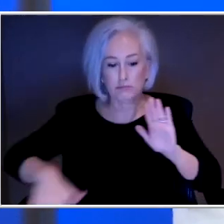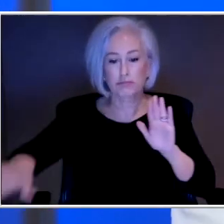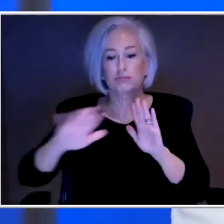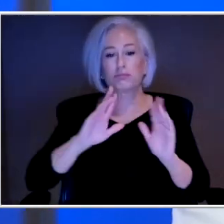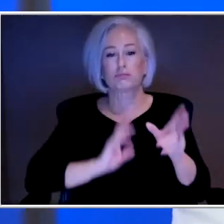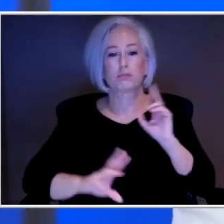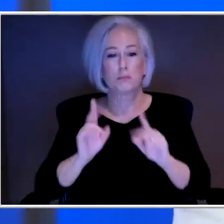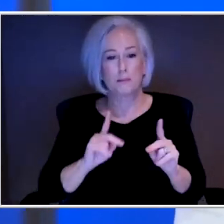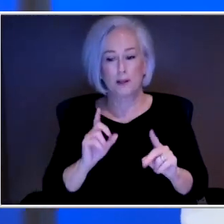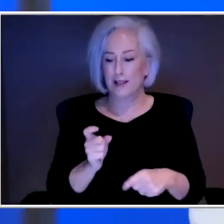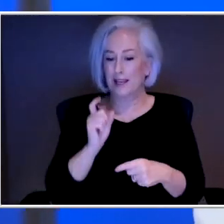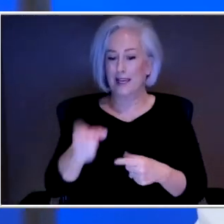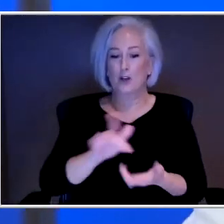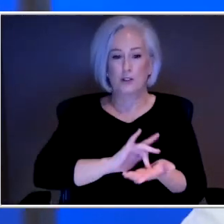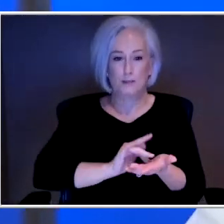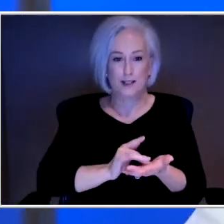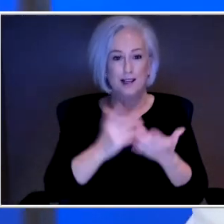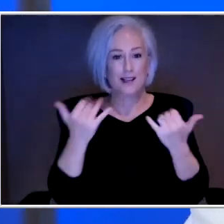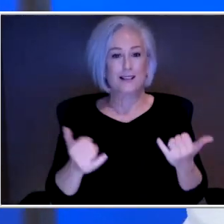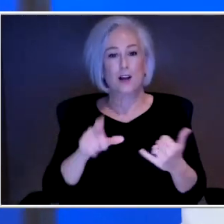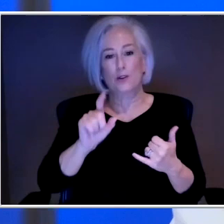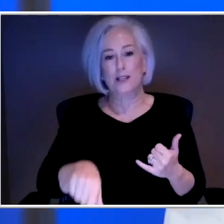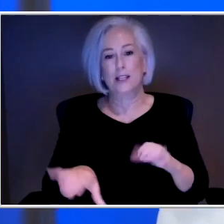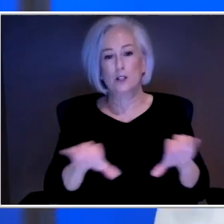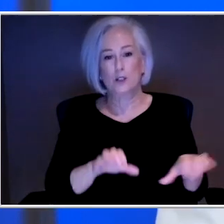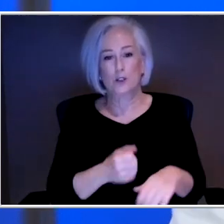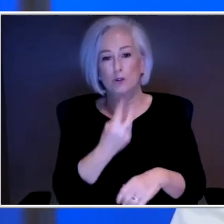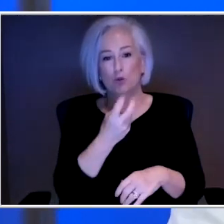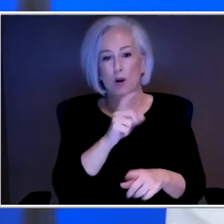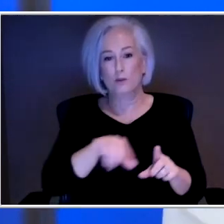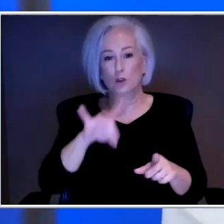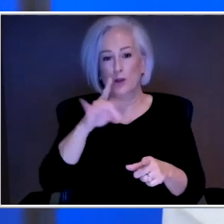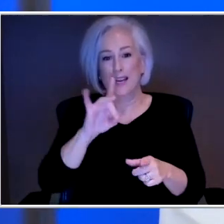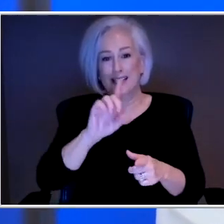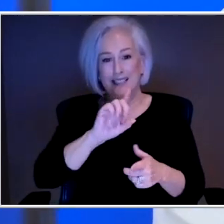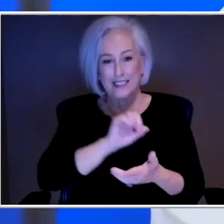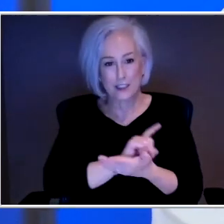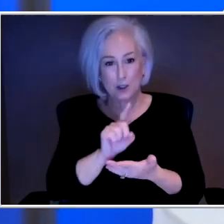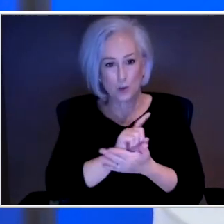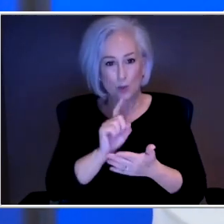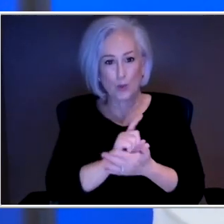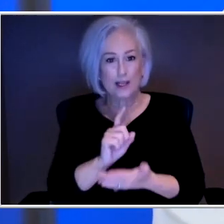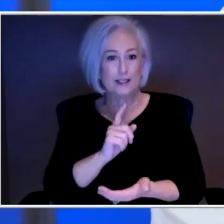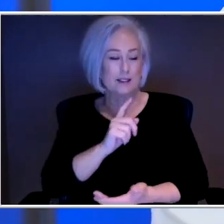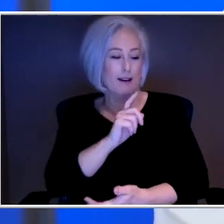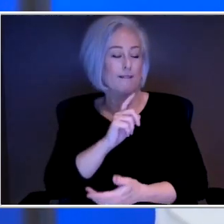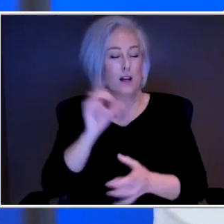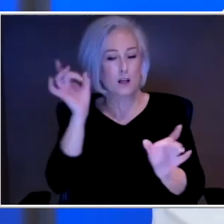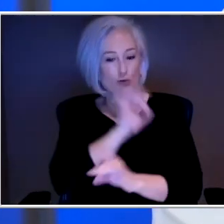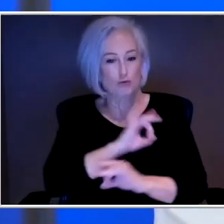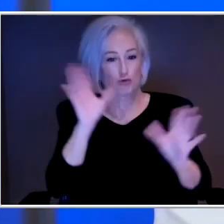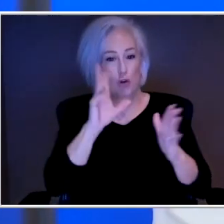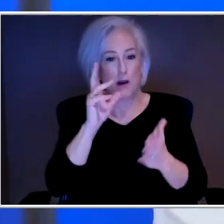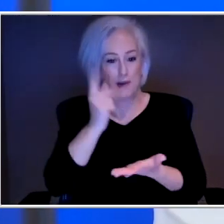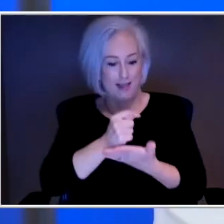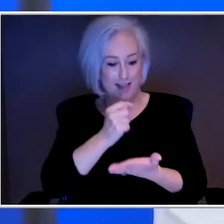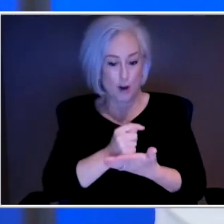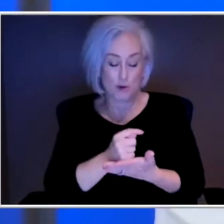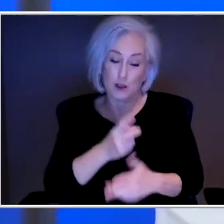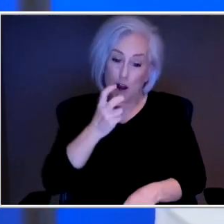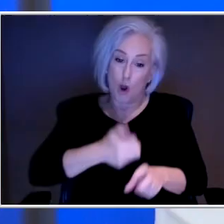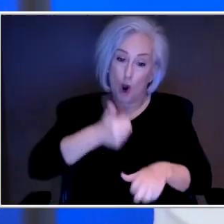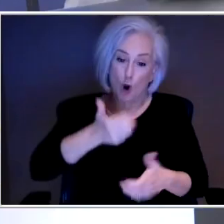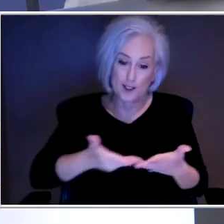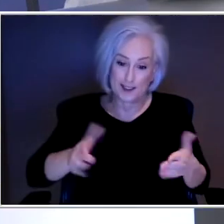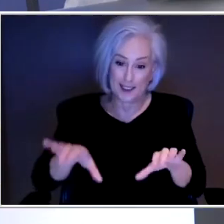now you got to go do 12 to 18 weeks of trauma therapy, which may be some of the hardest therapy you've ever done in your life. I think this will be a very nice access point for a lot of